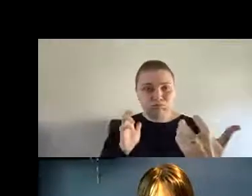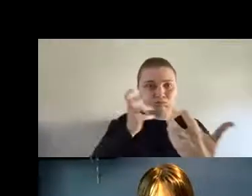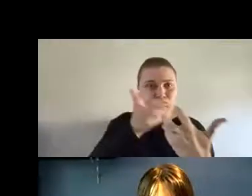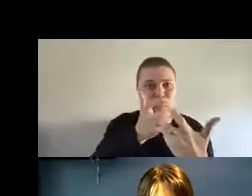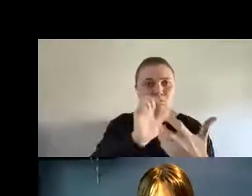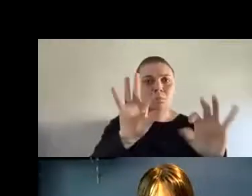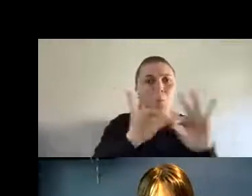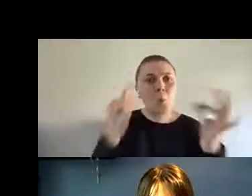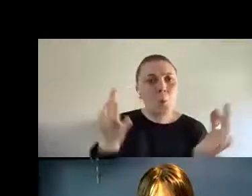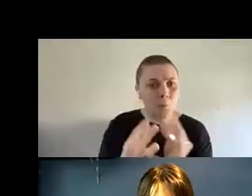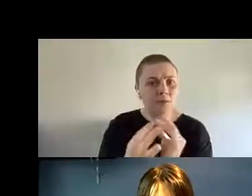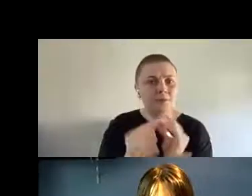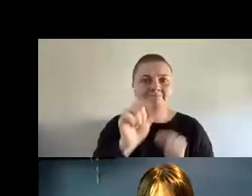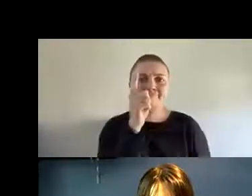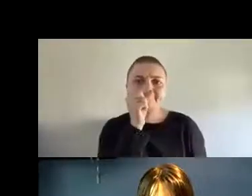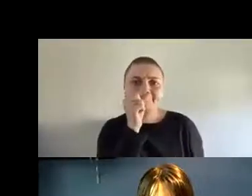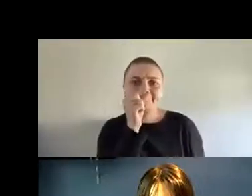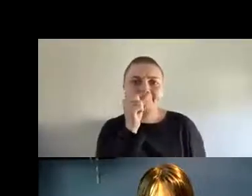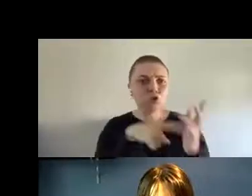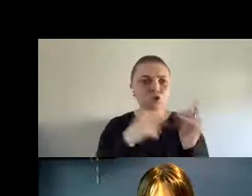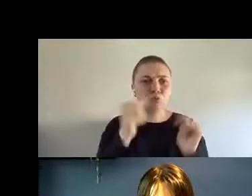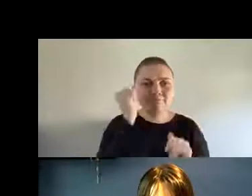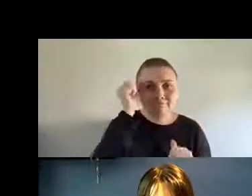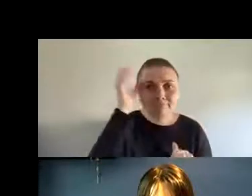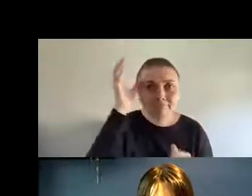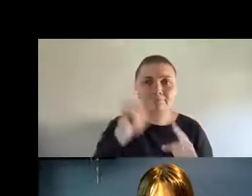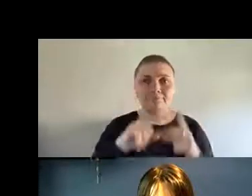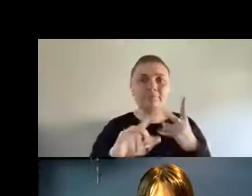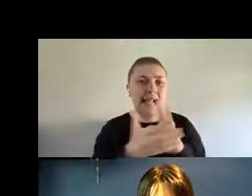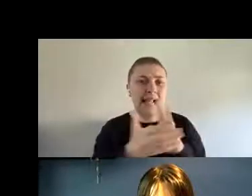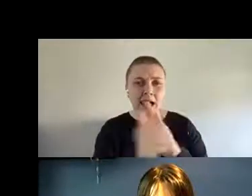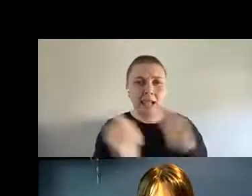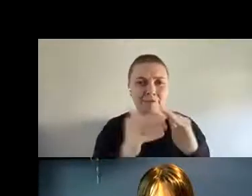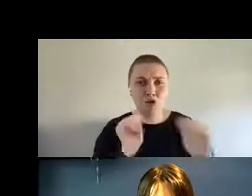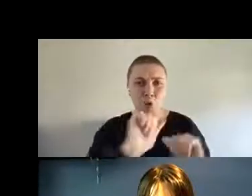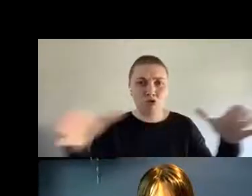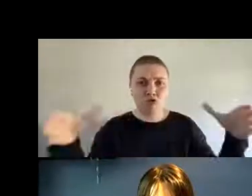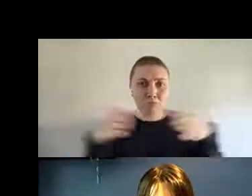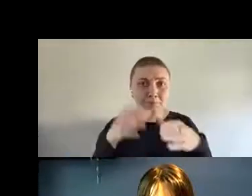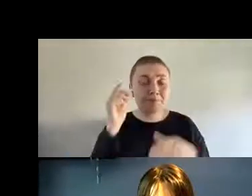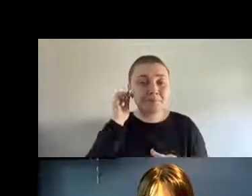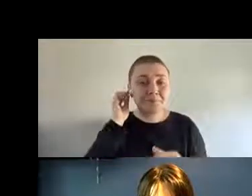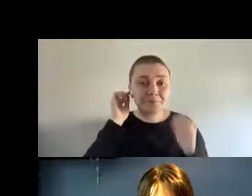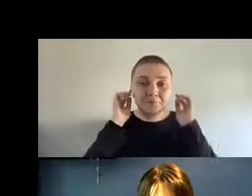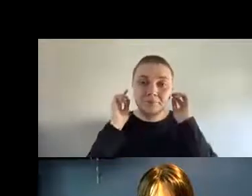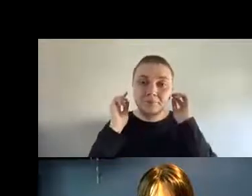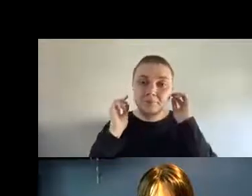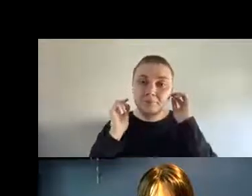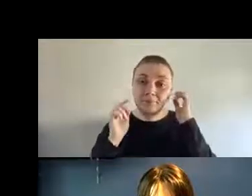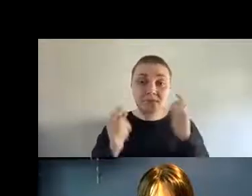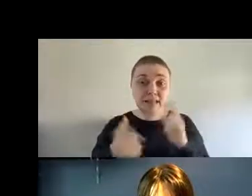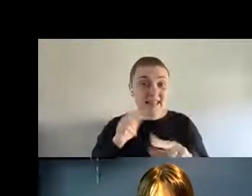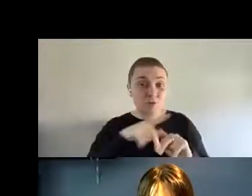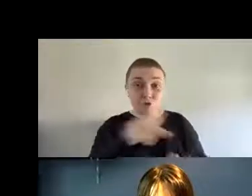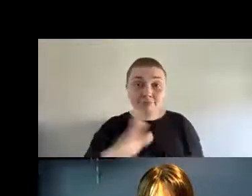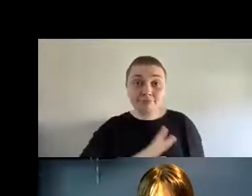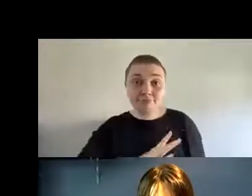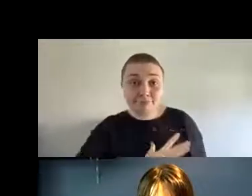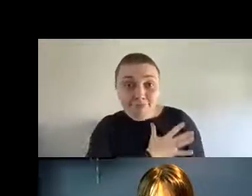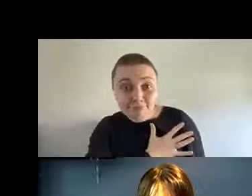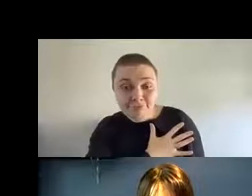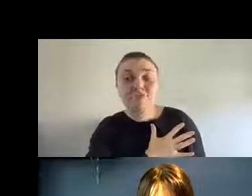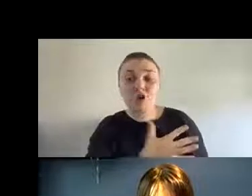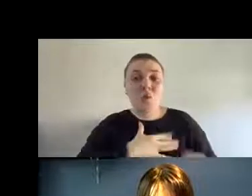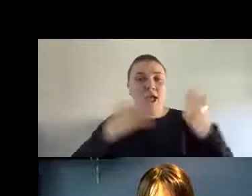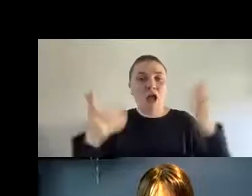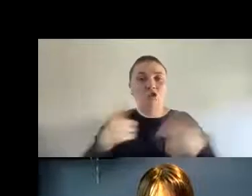organisational capacity, to the knowledge and skill level of your cohort. And if that's something you're interested in, we want to encourage